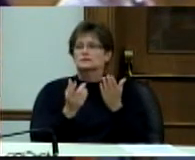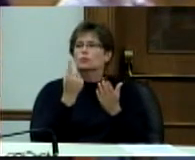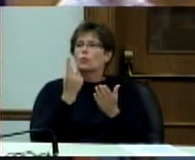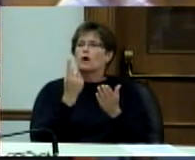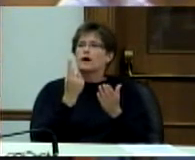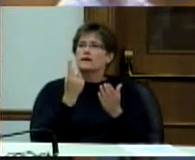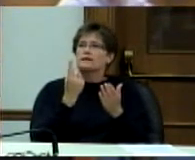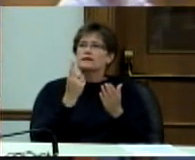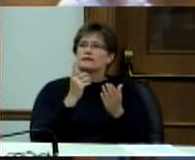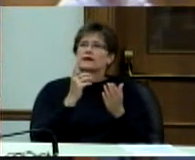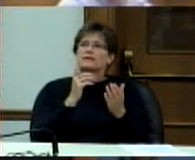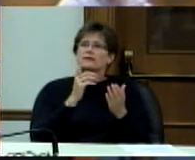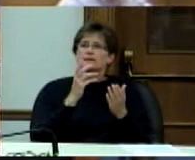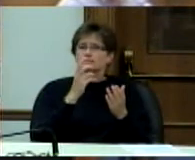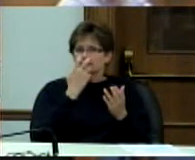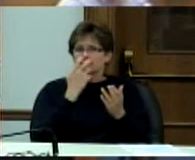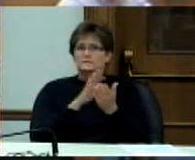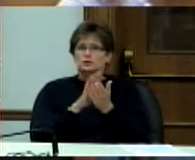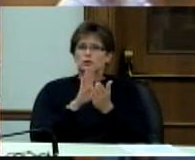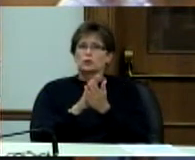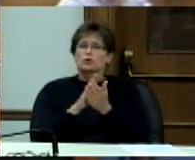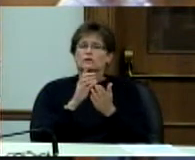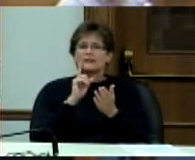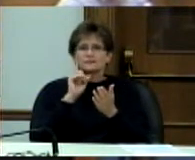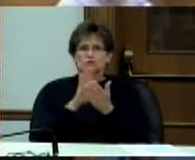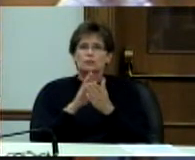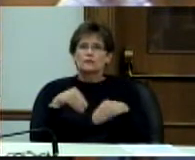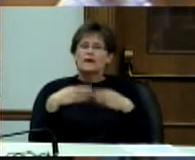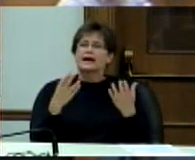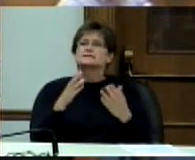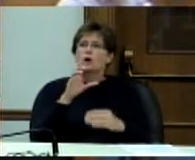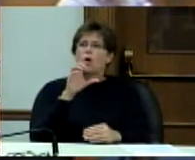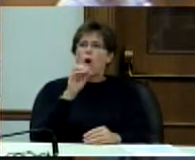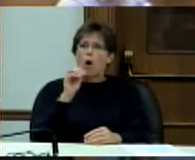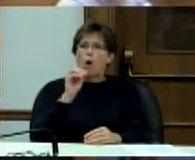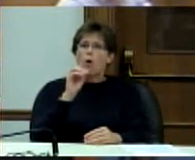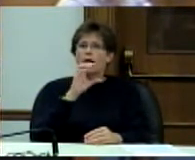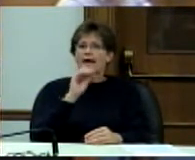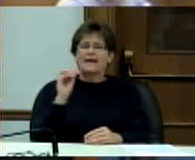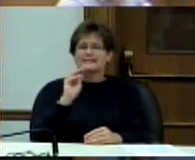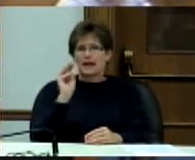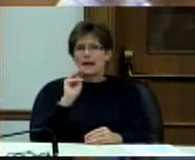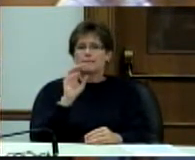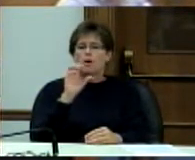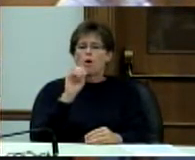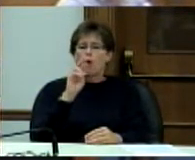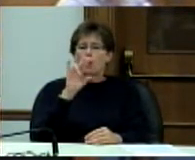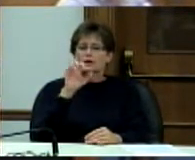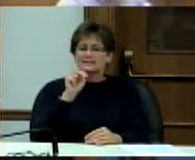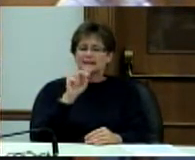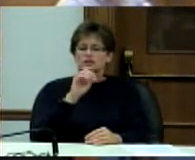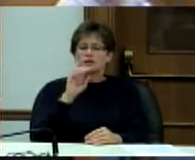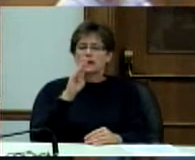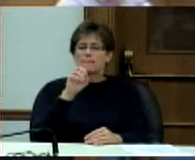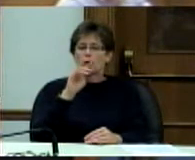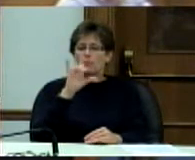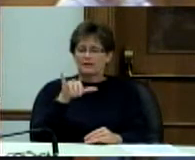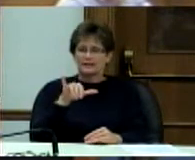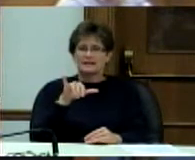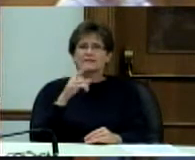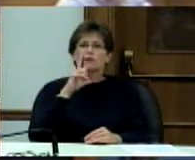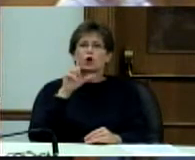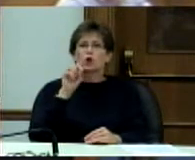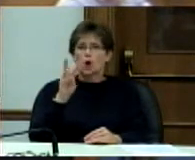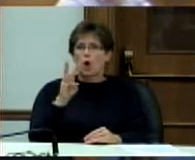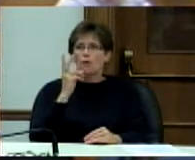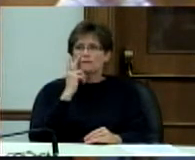services that State Academies provides us is orientation and mobility training for our students with low vision. And this